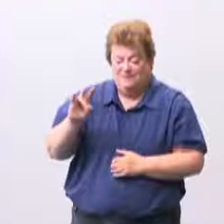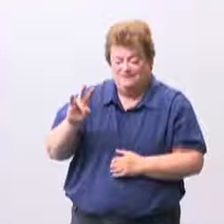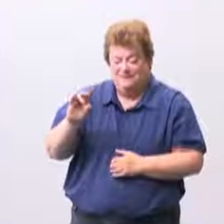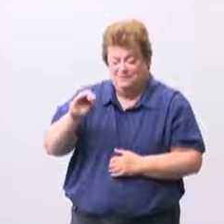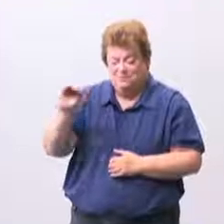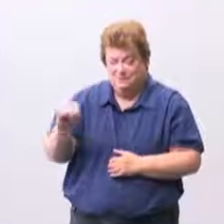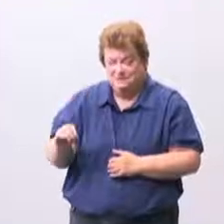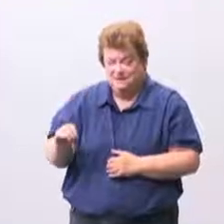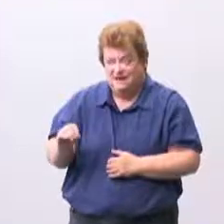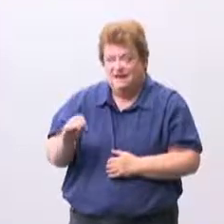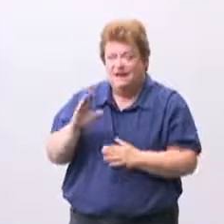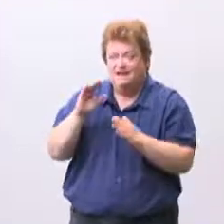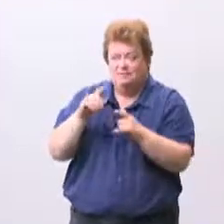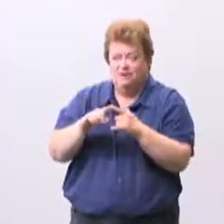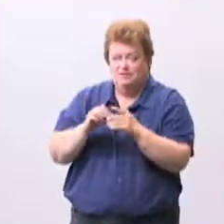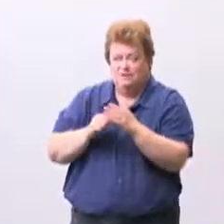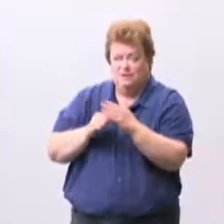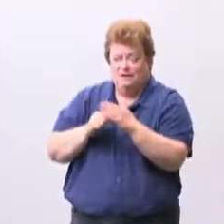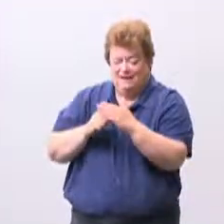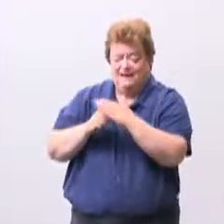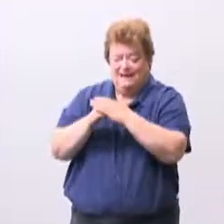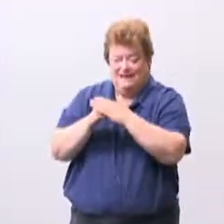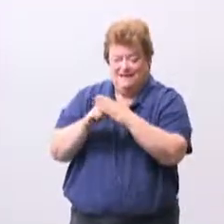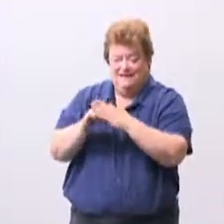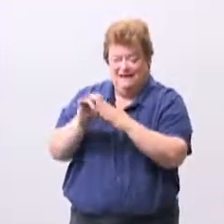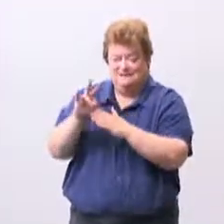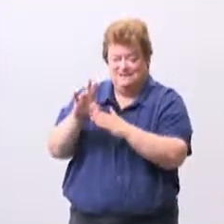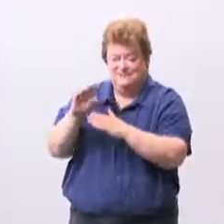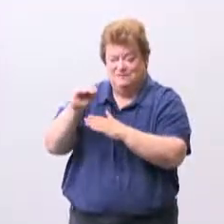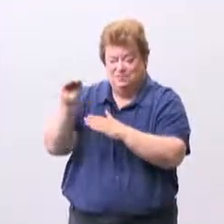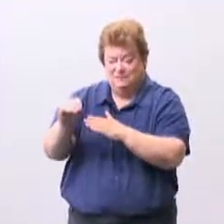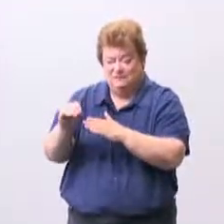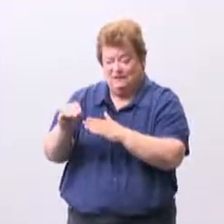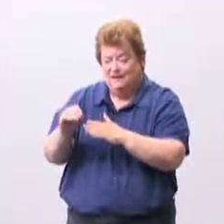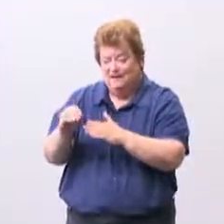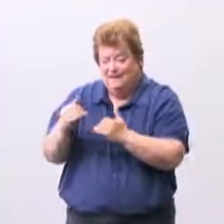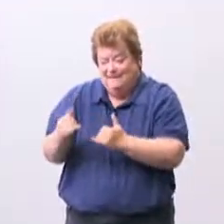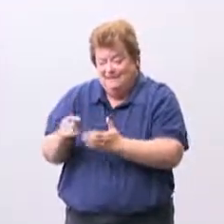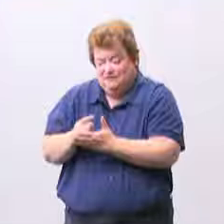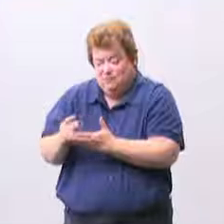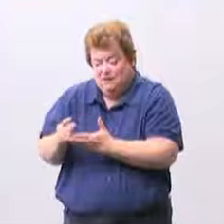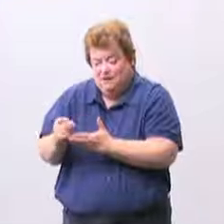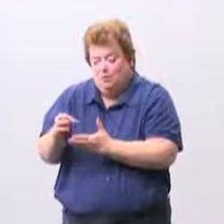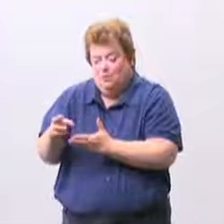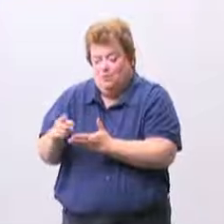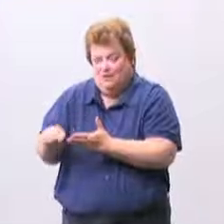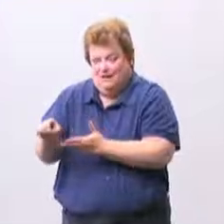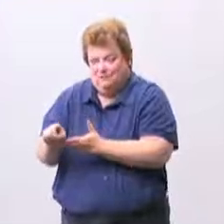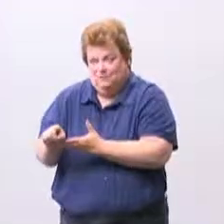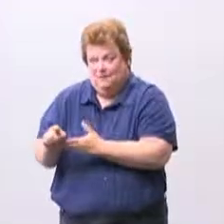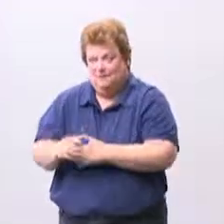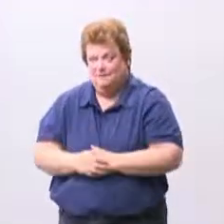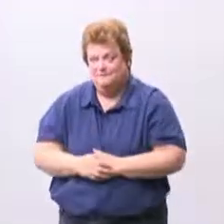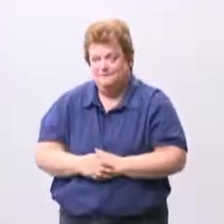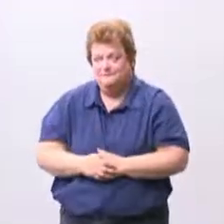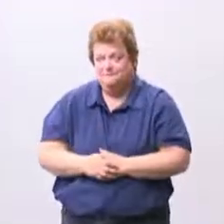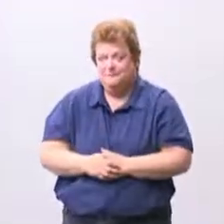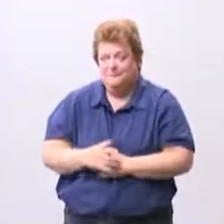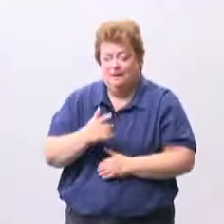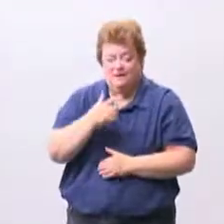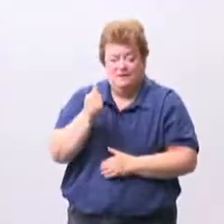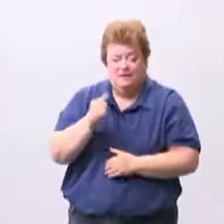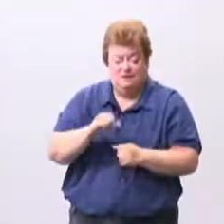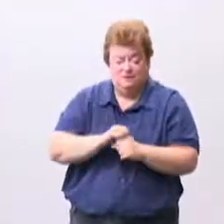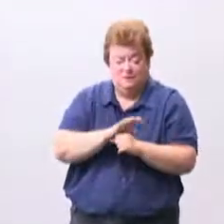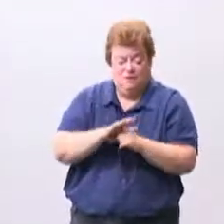74.7% and expect to hit that milestone either later this week or early next. Since